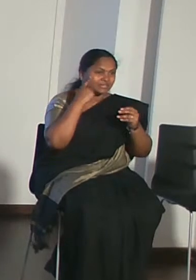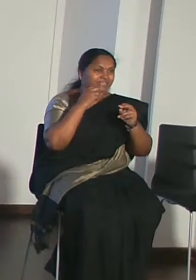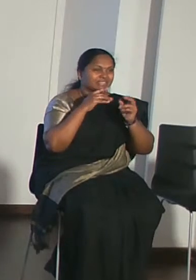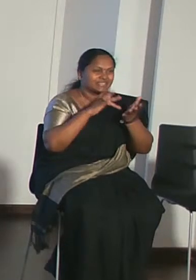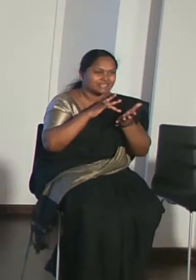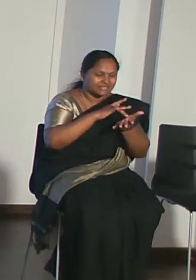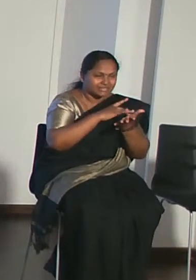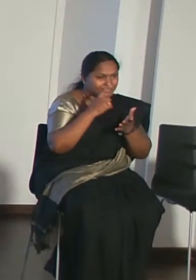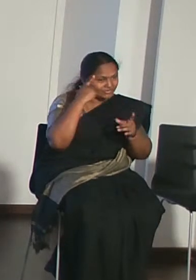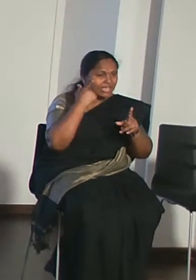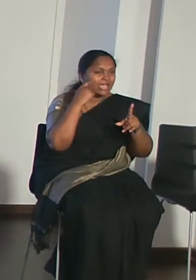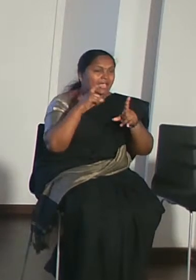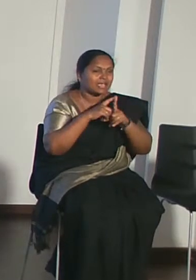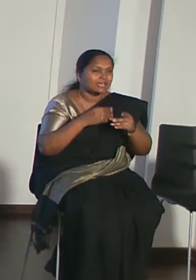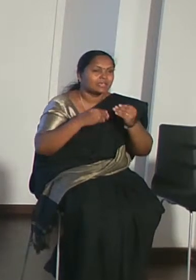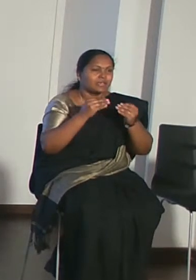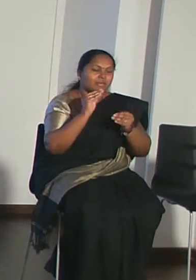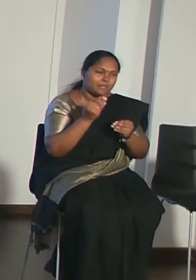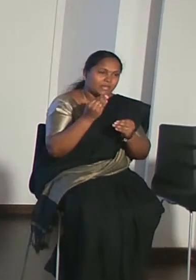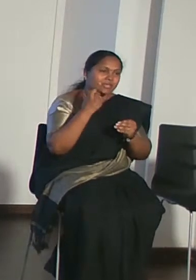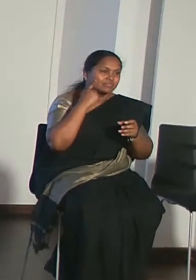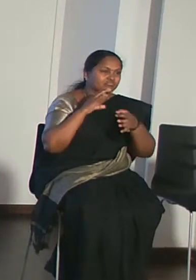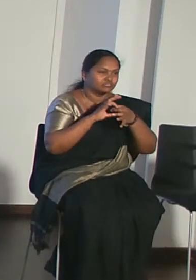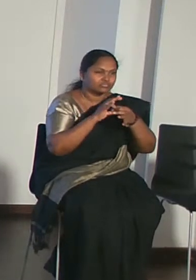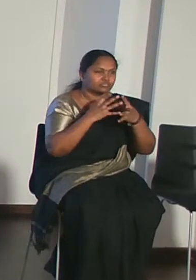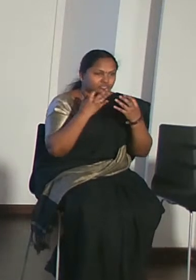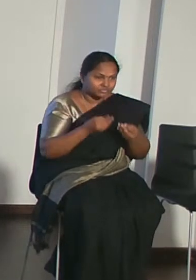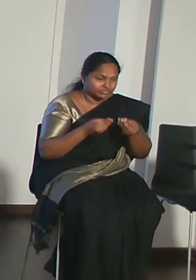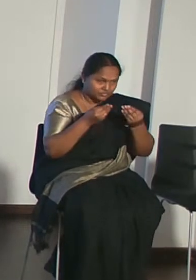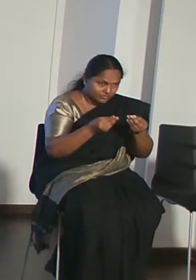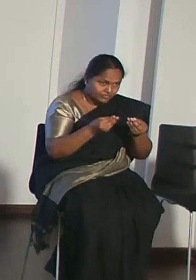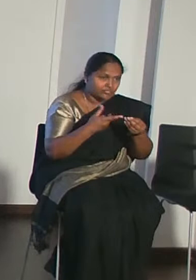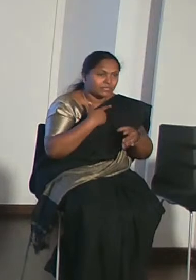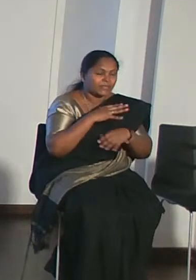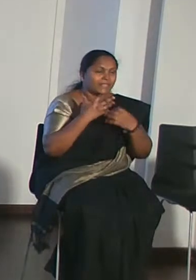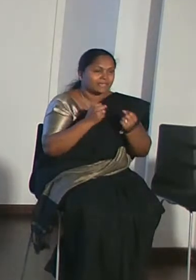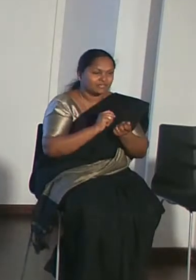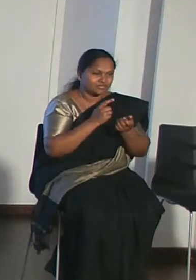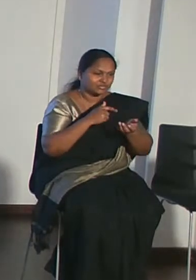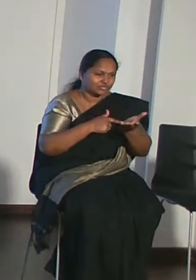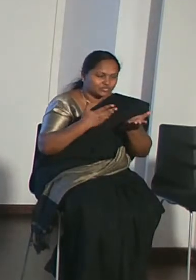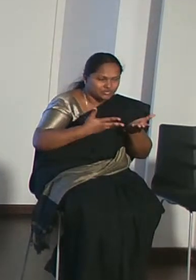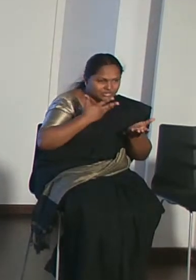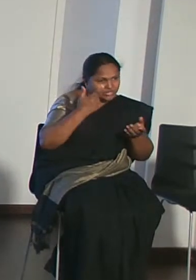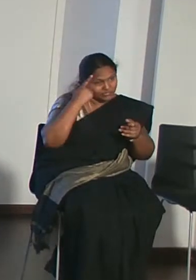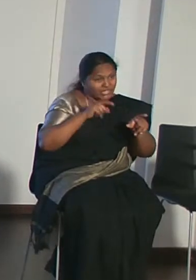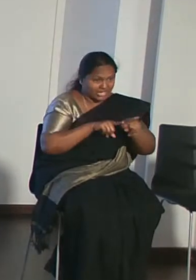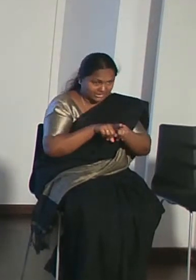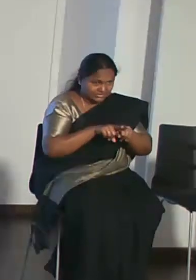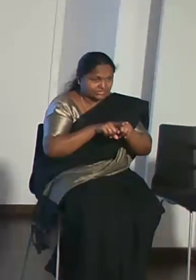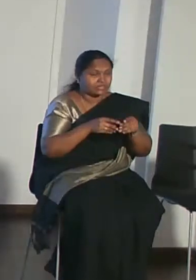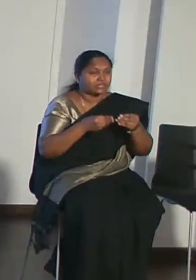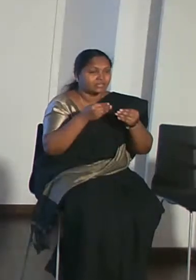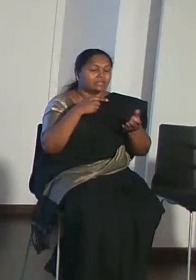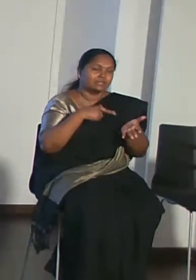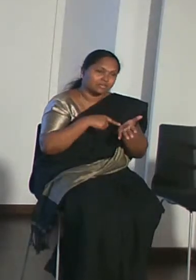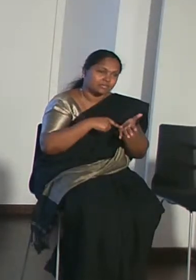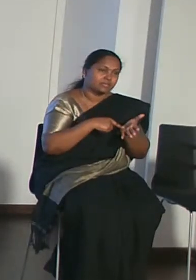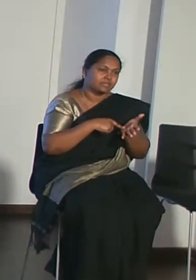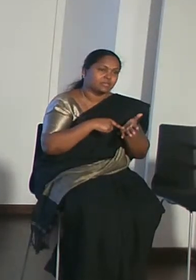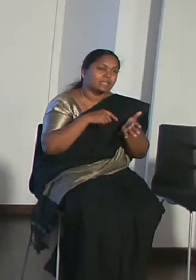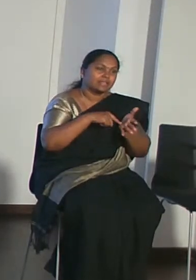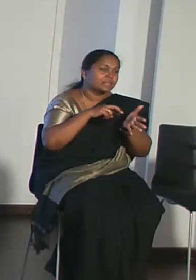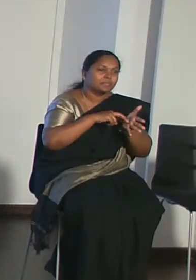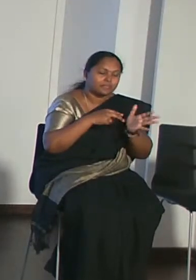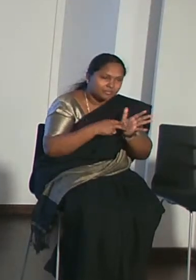institutional identity of what a curator does. We have a curator of learning and training, for example. And what does that